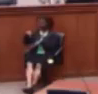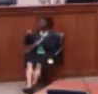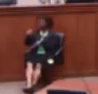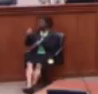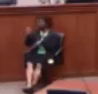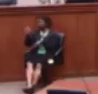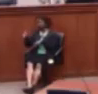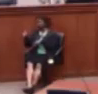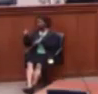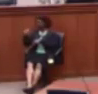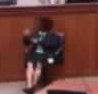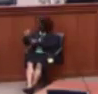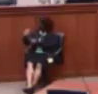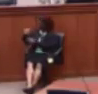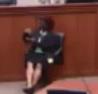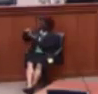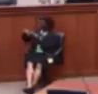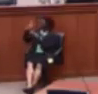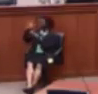outlined.